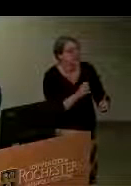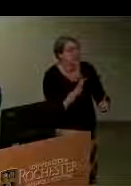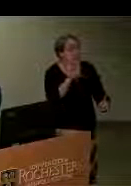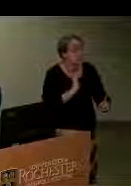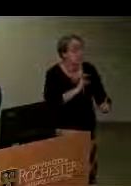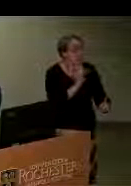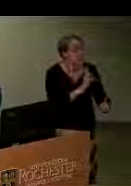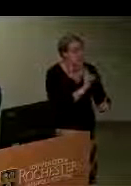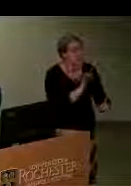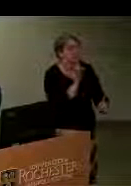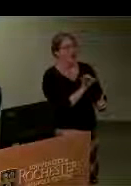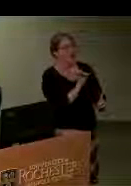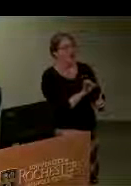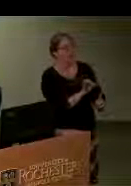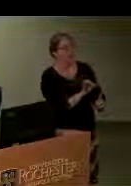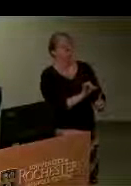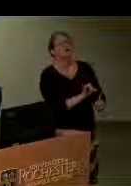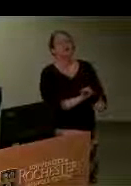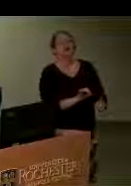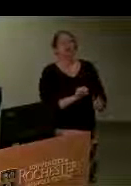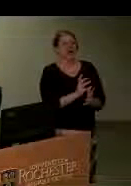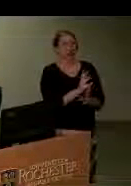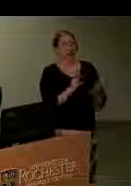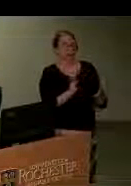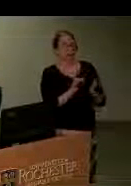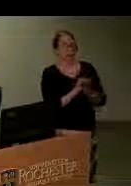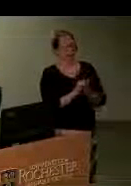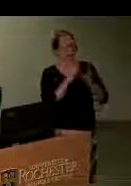twin brother. And how